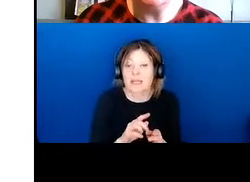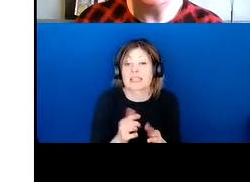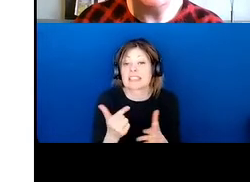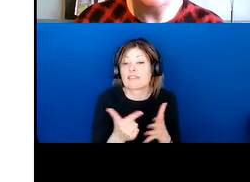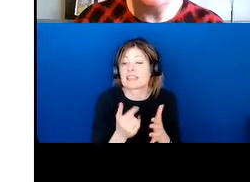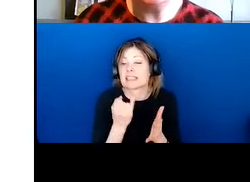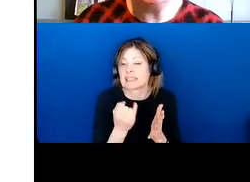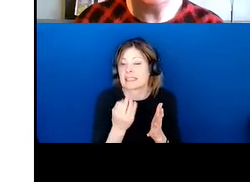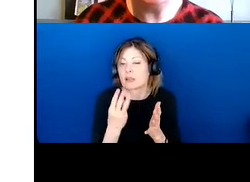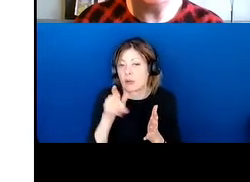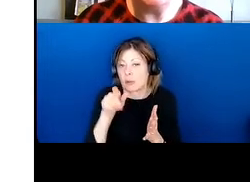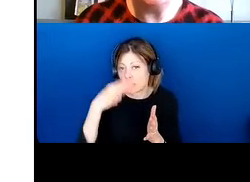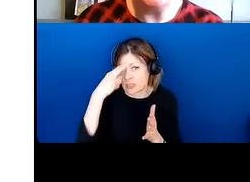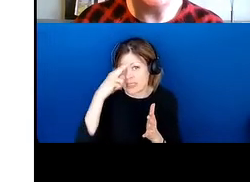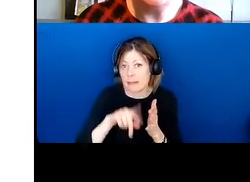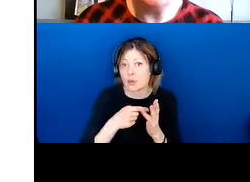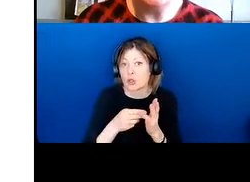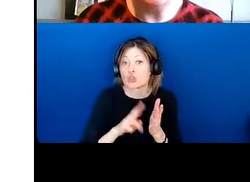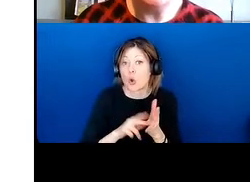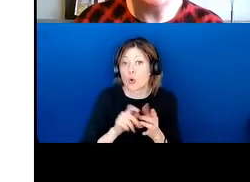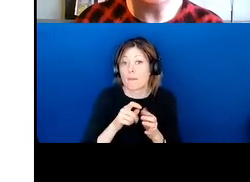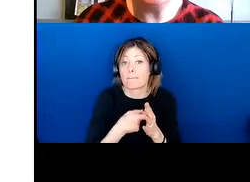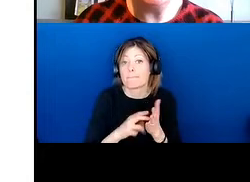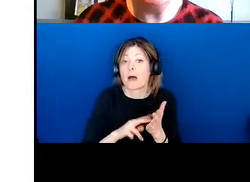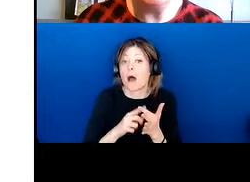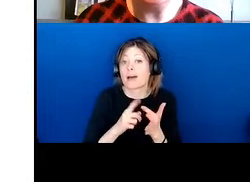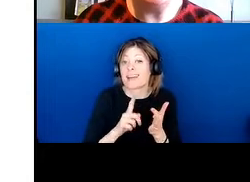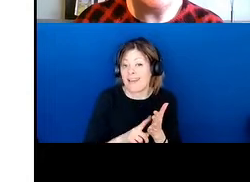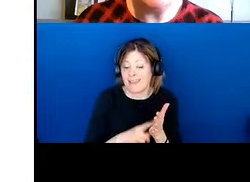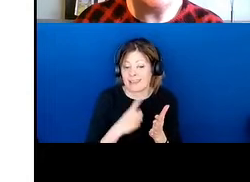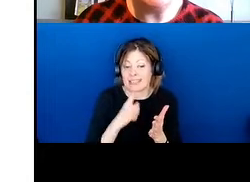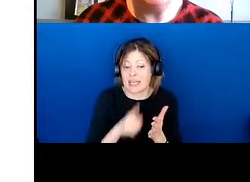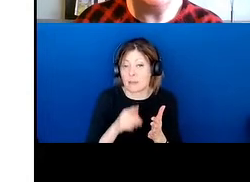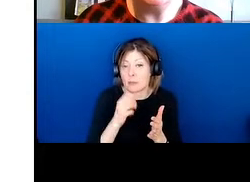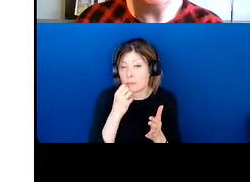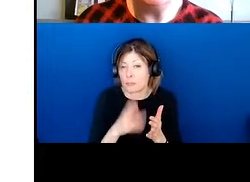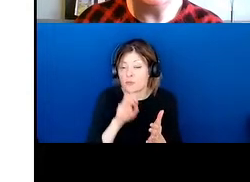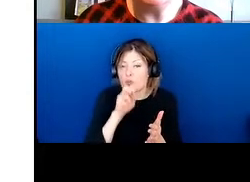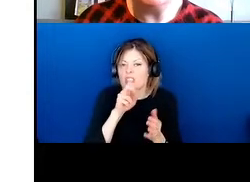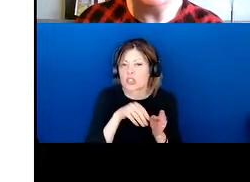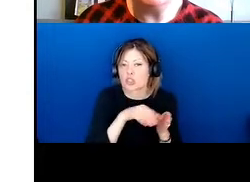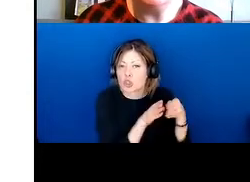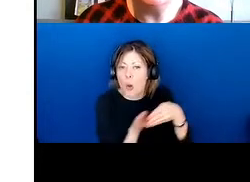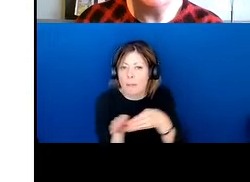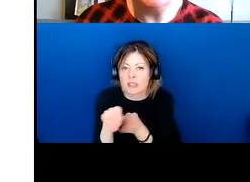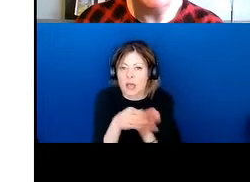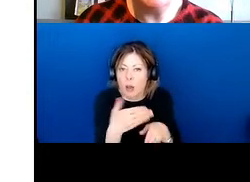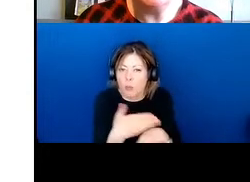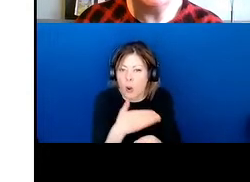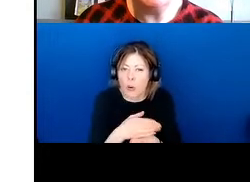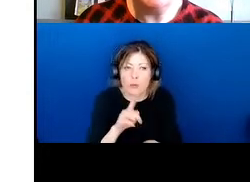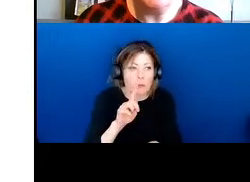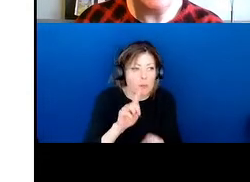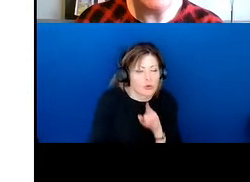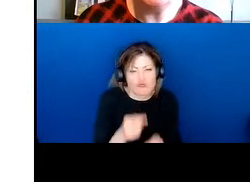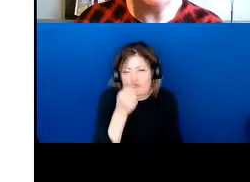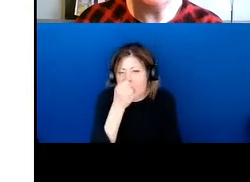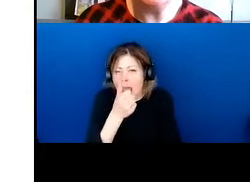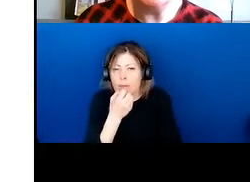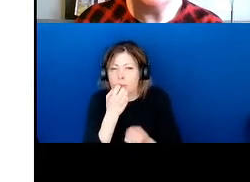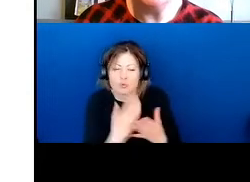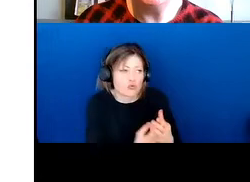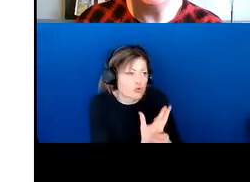as a serpentine walk formed of the most rare and beautiful shrubs, English